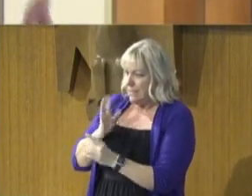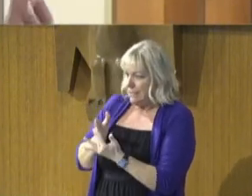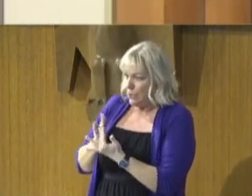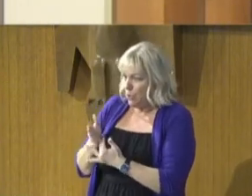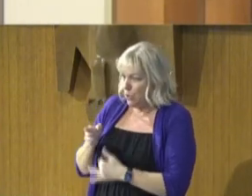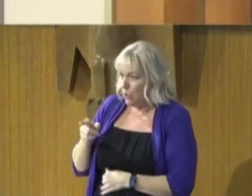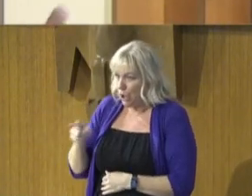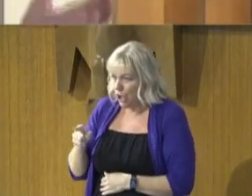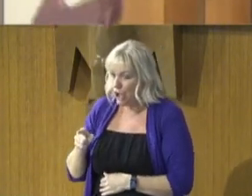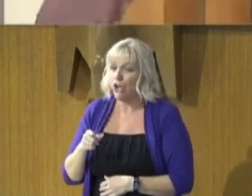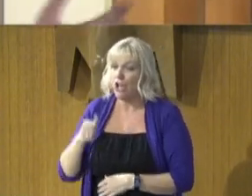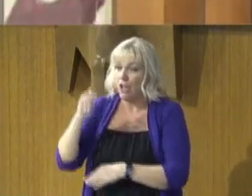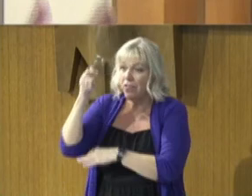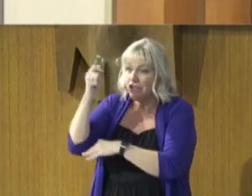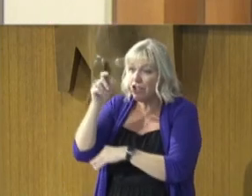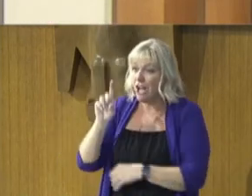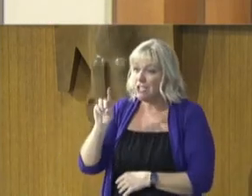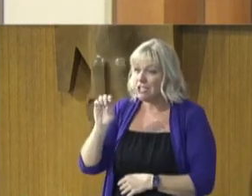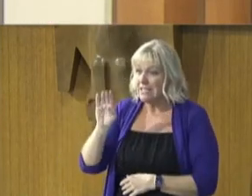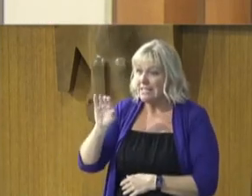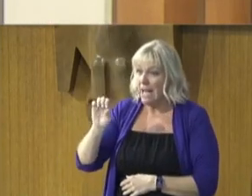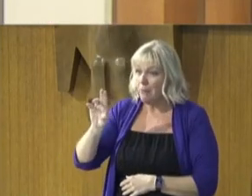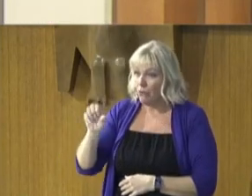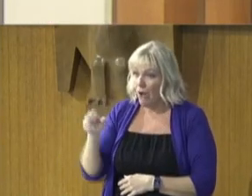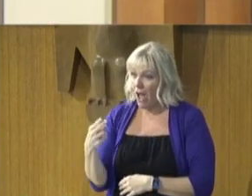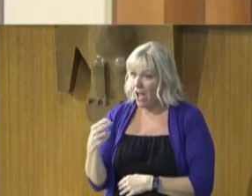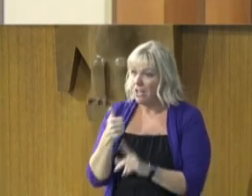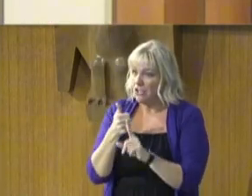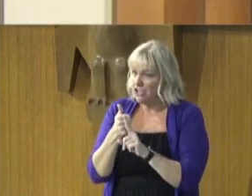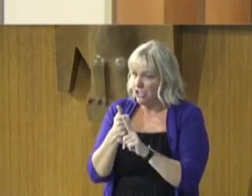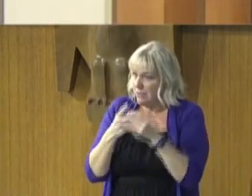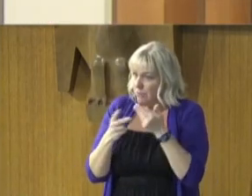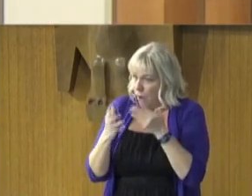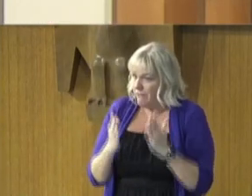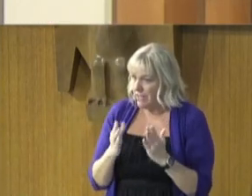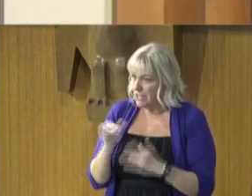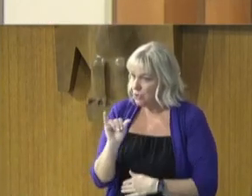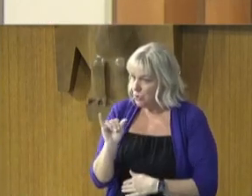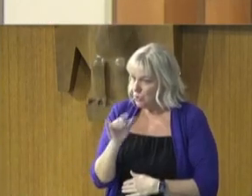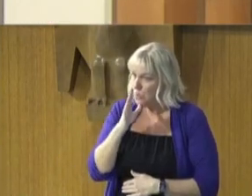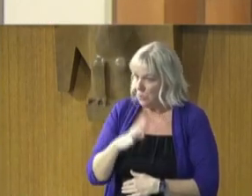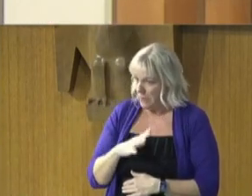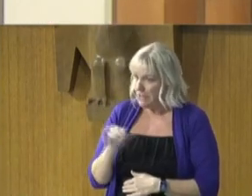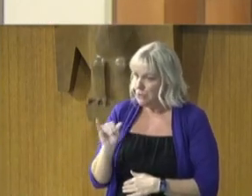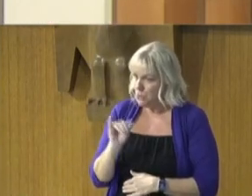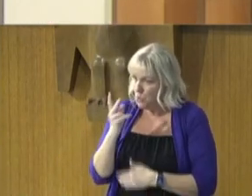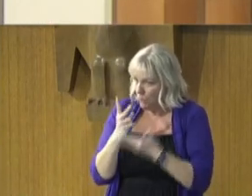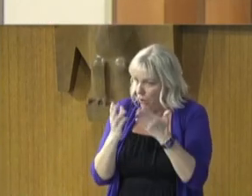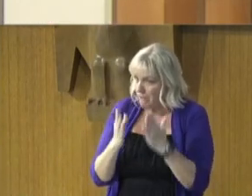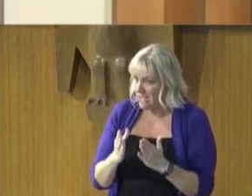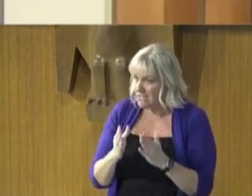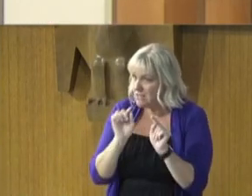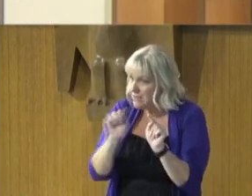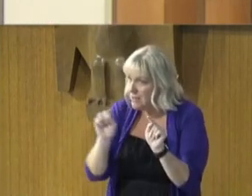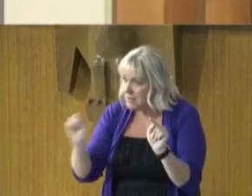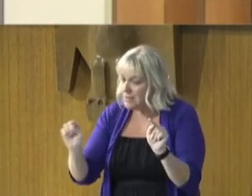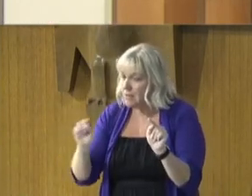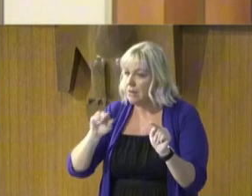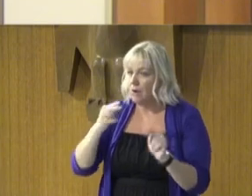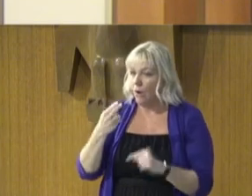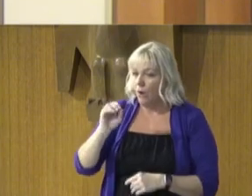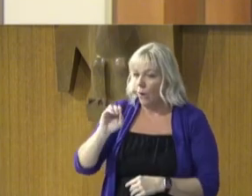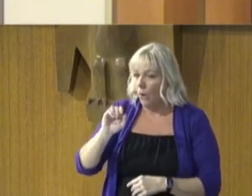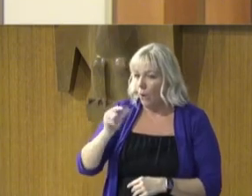The judge Deborah receives the designation in the Old Testament of being a prophet, as do other women such as Huldah